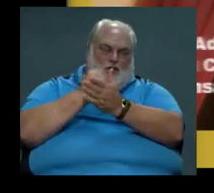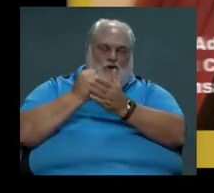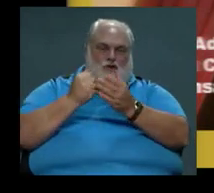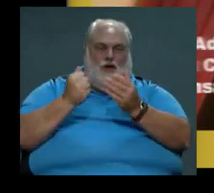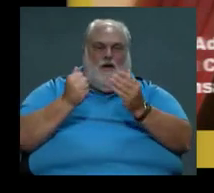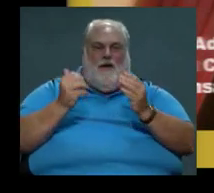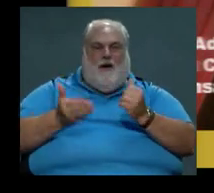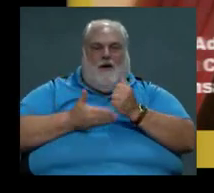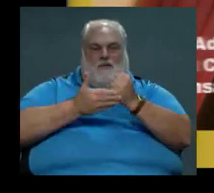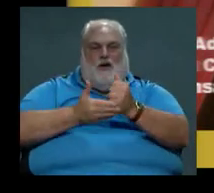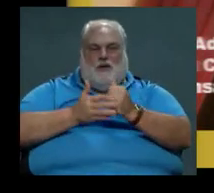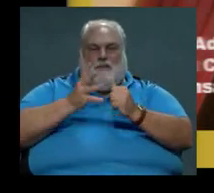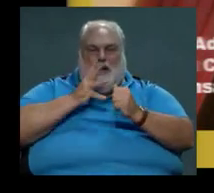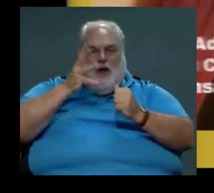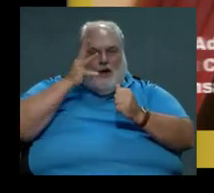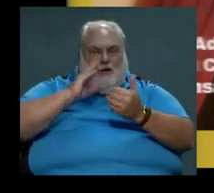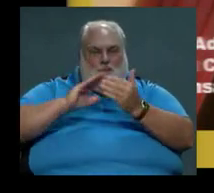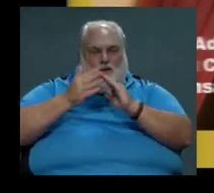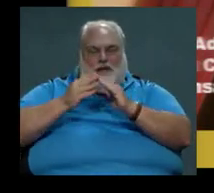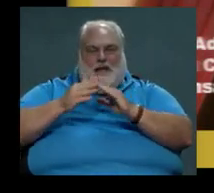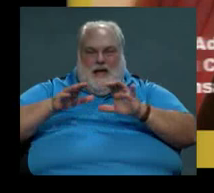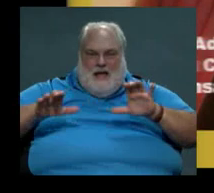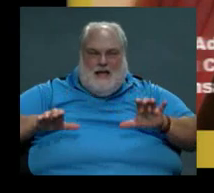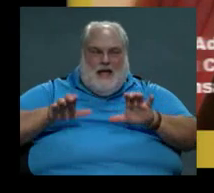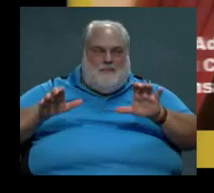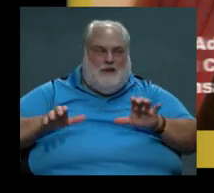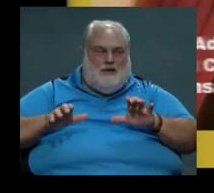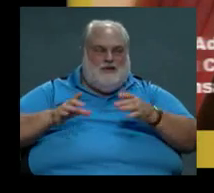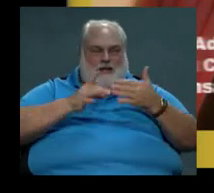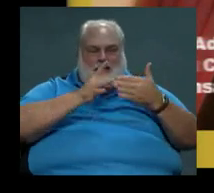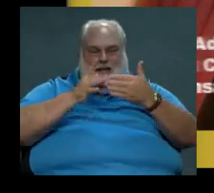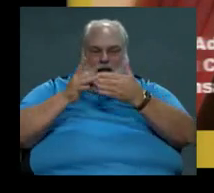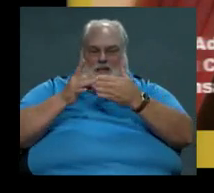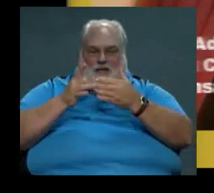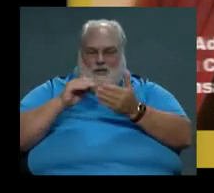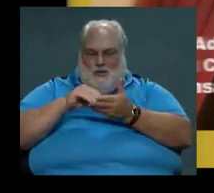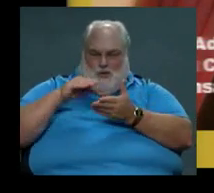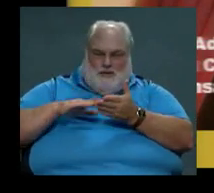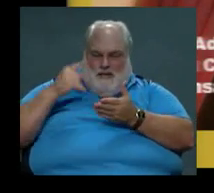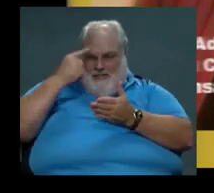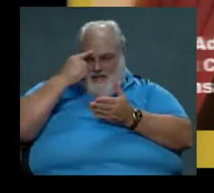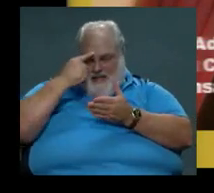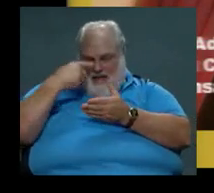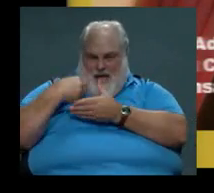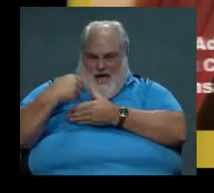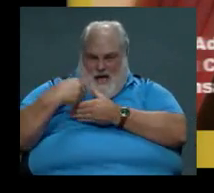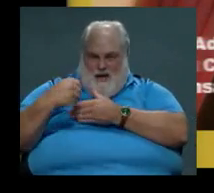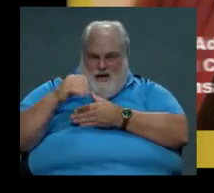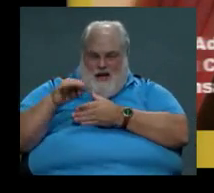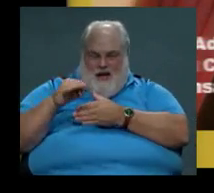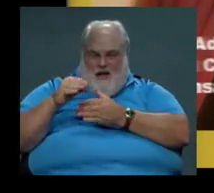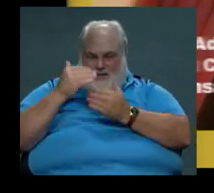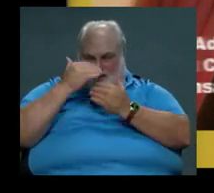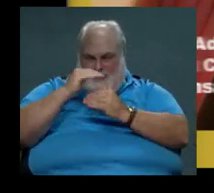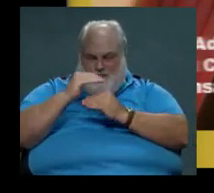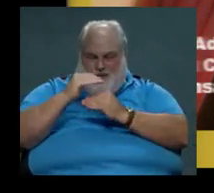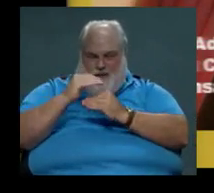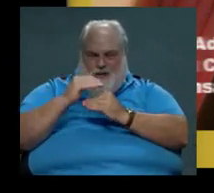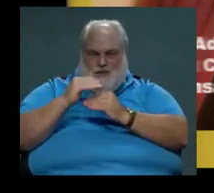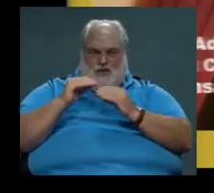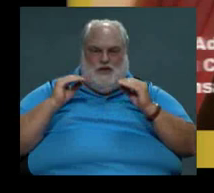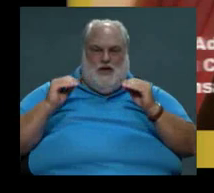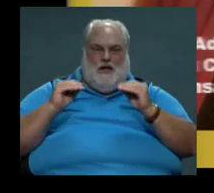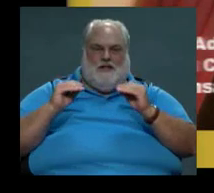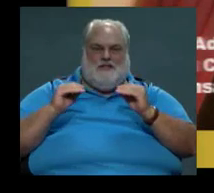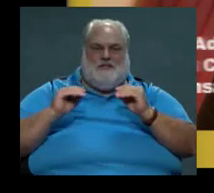parent, community, and civic engagement. She guides her students to think outside the box, and she has taught speech communication at Little